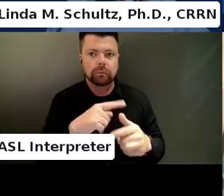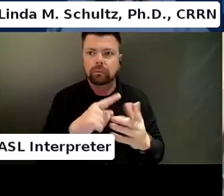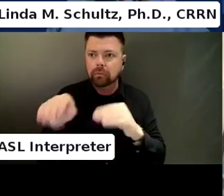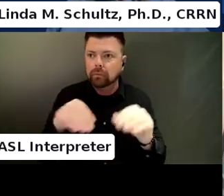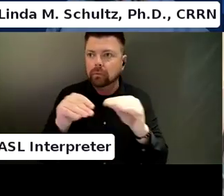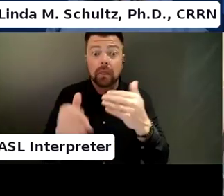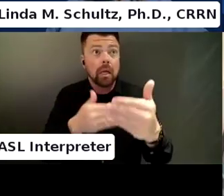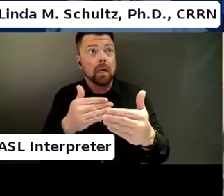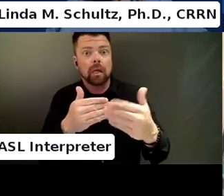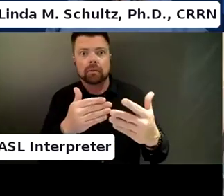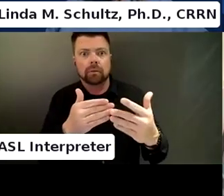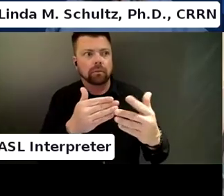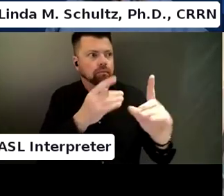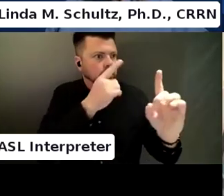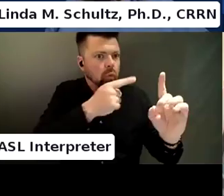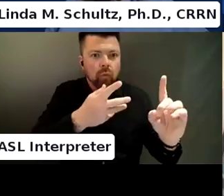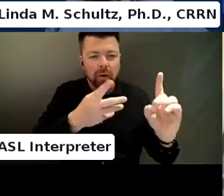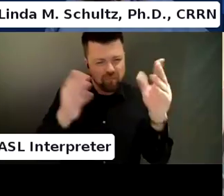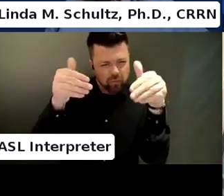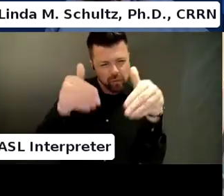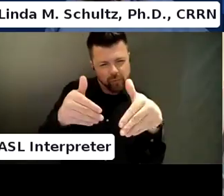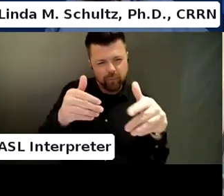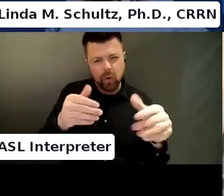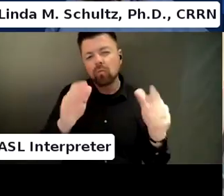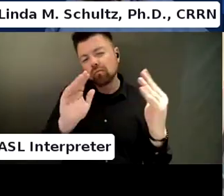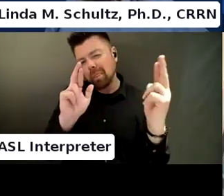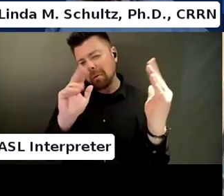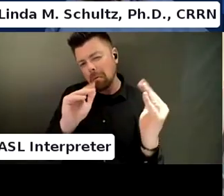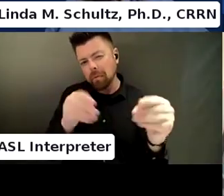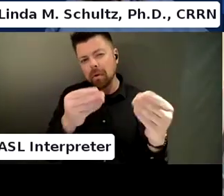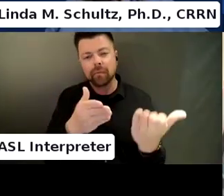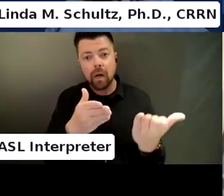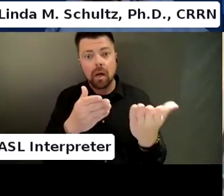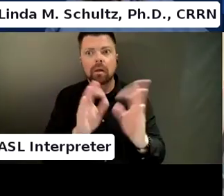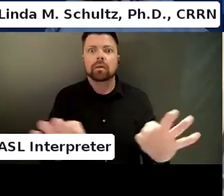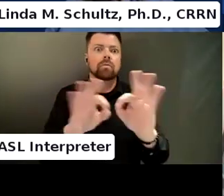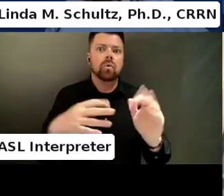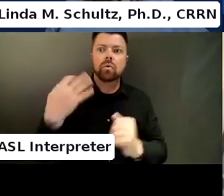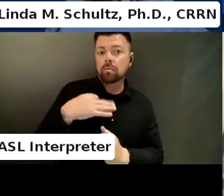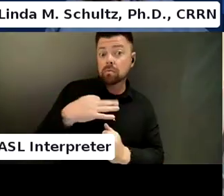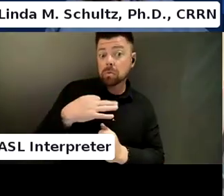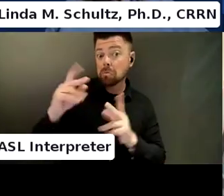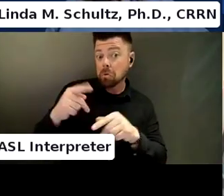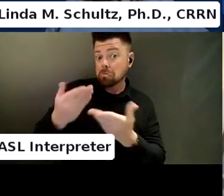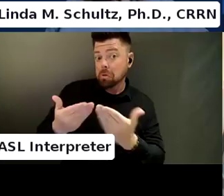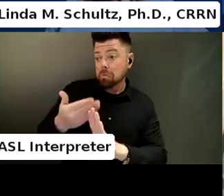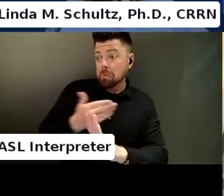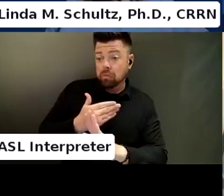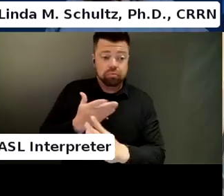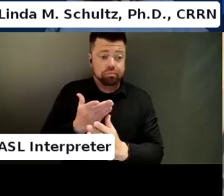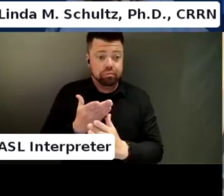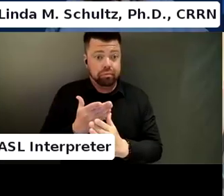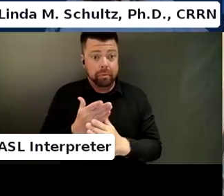will be focused on hopefully being able to provide value for people who may not have learned initially to be able to